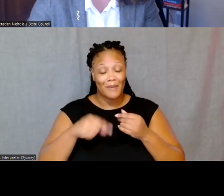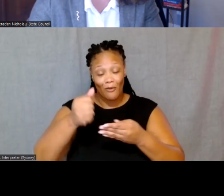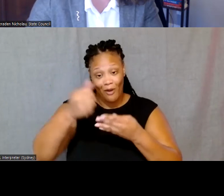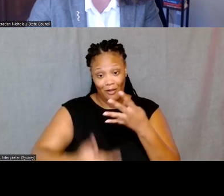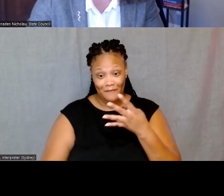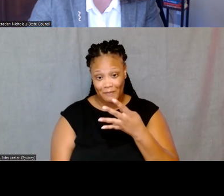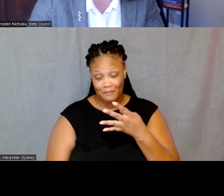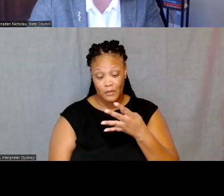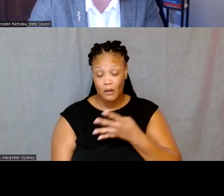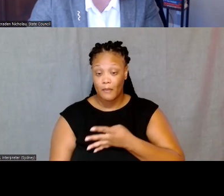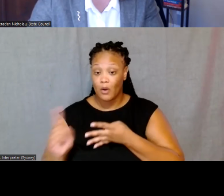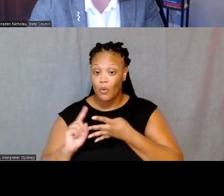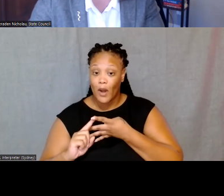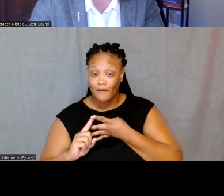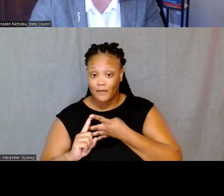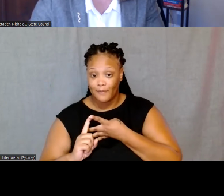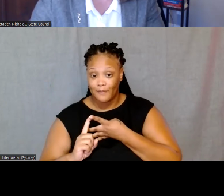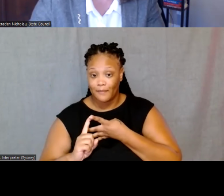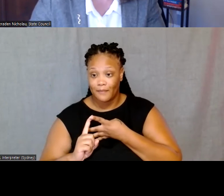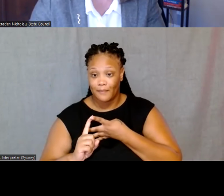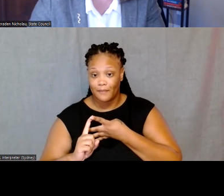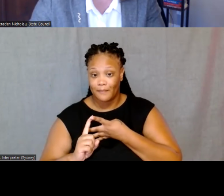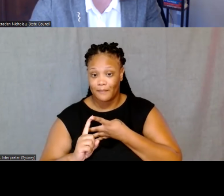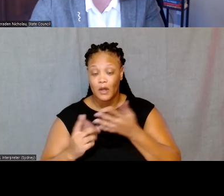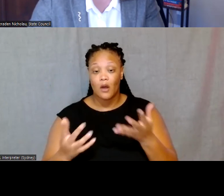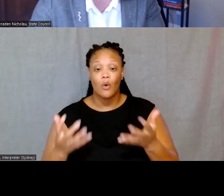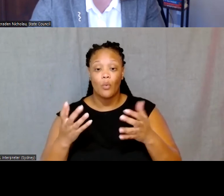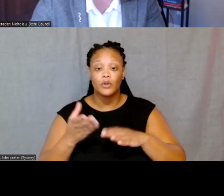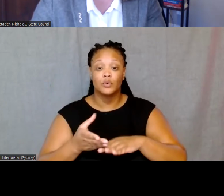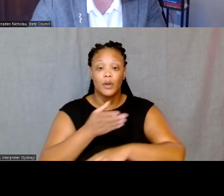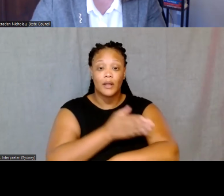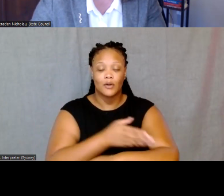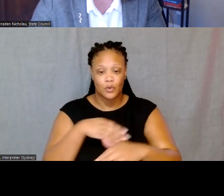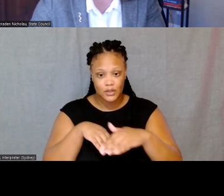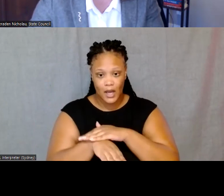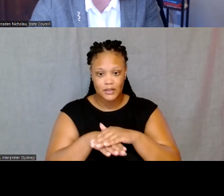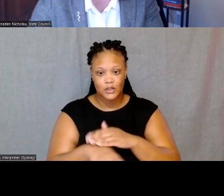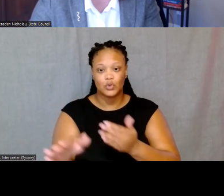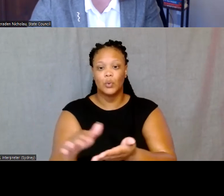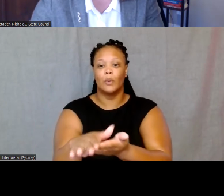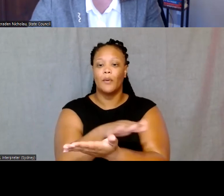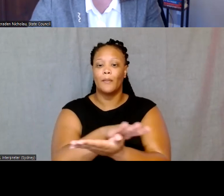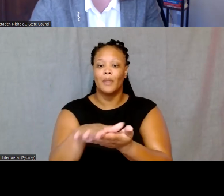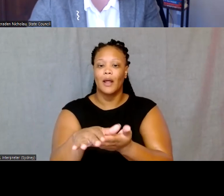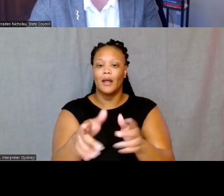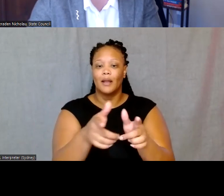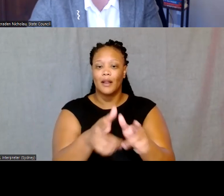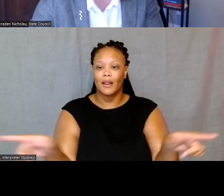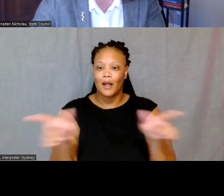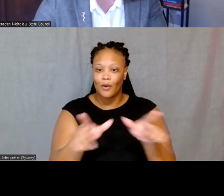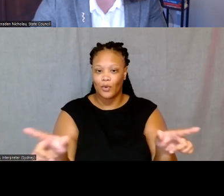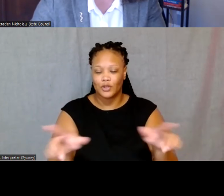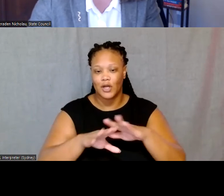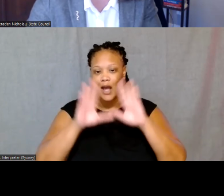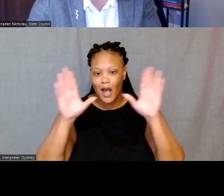them currently, what they're looking to do is they're looking to increase access to plain language housing resources, including